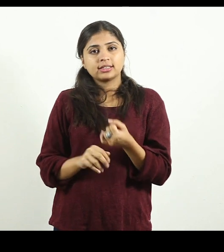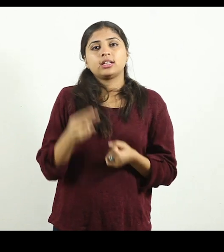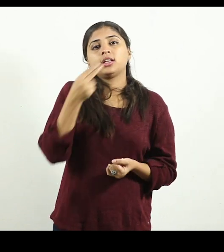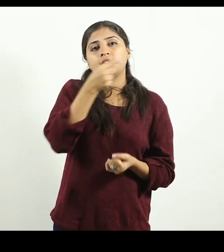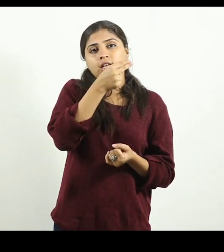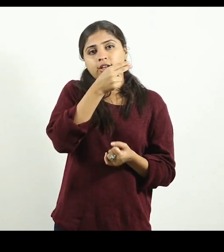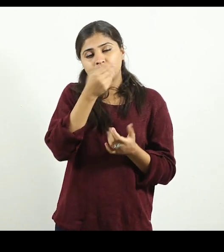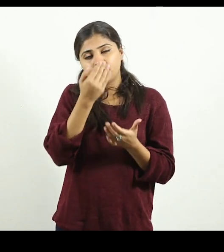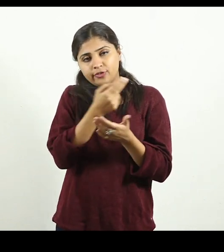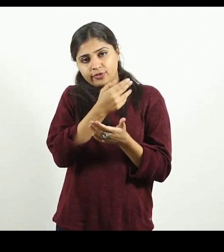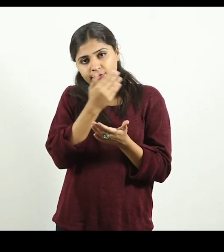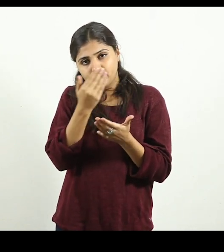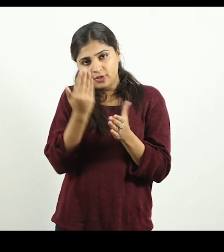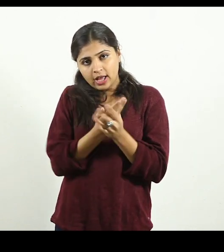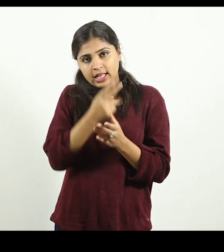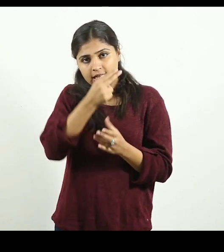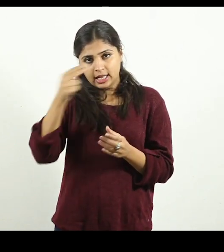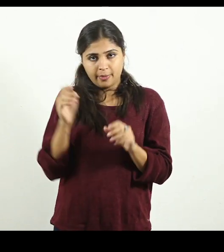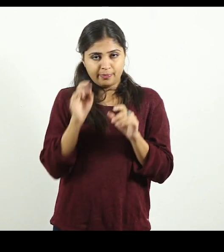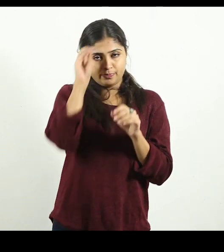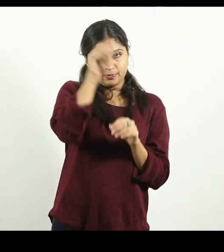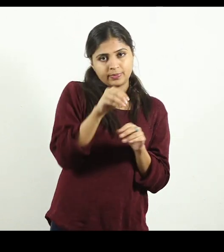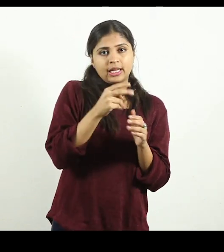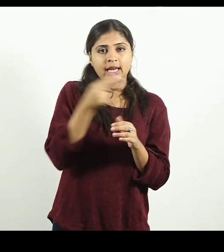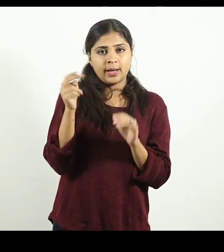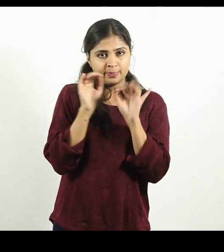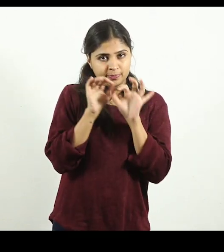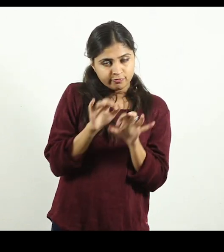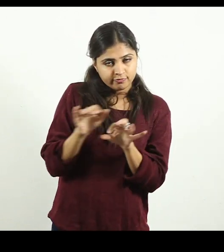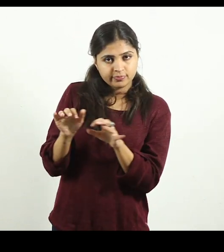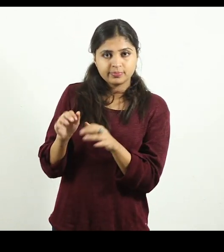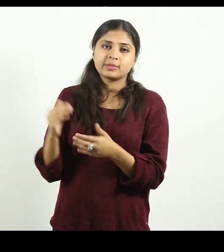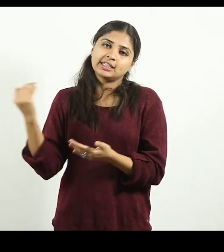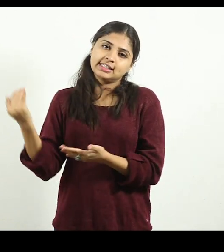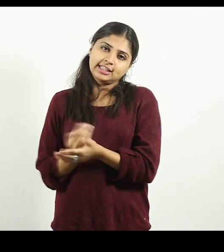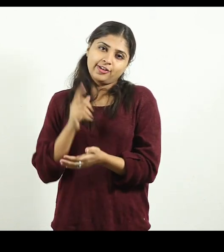the file name box, enter the name of the document, click Save.